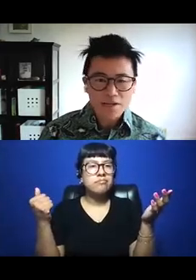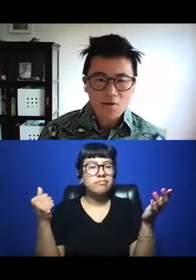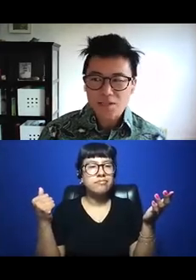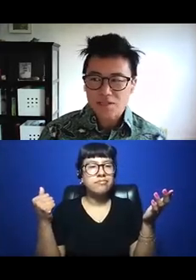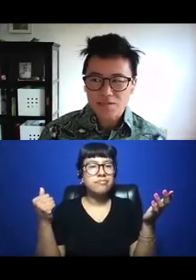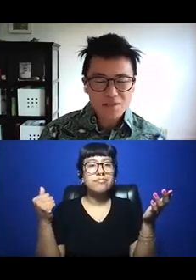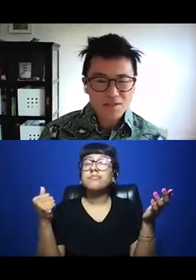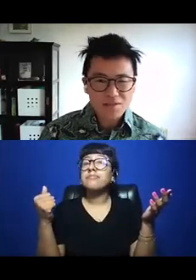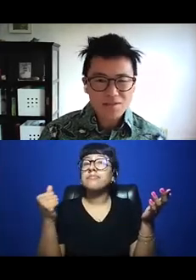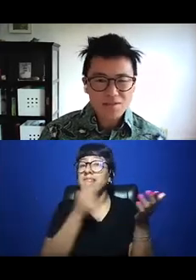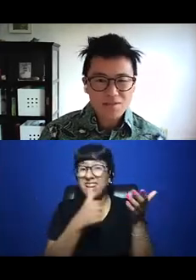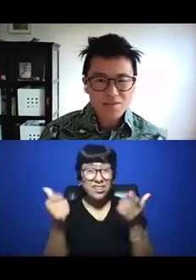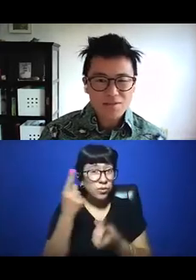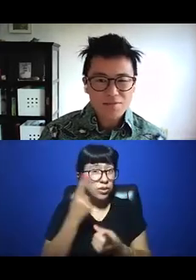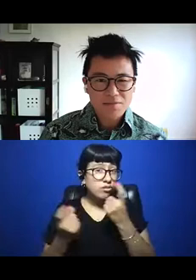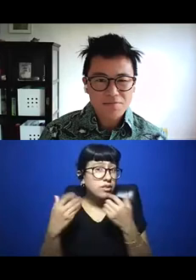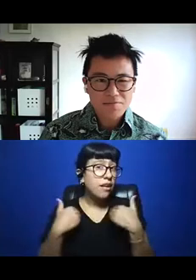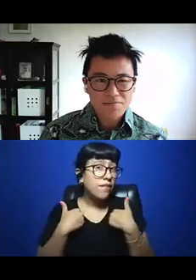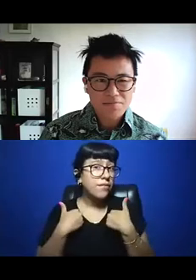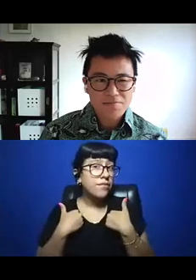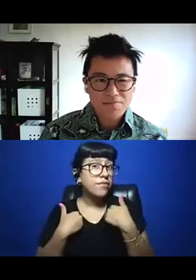there any questions?